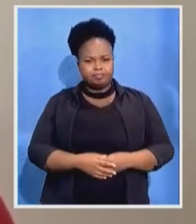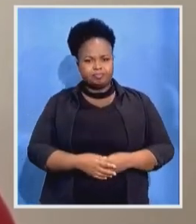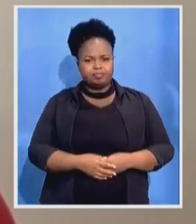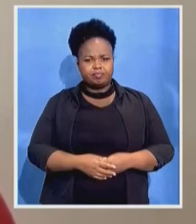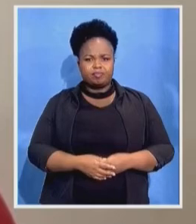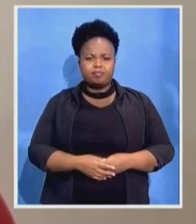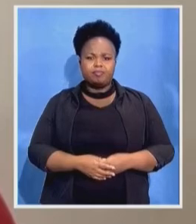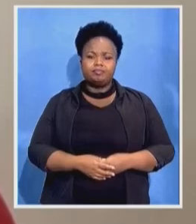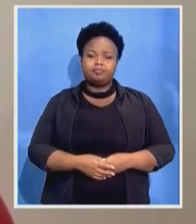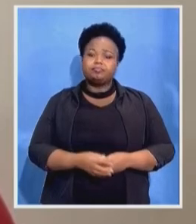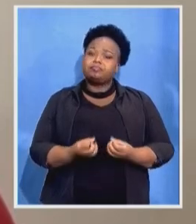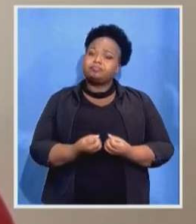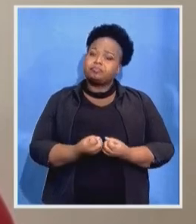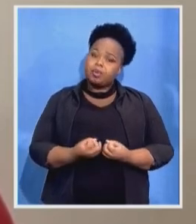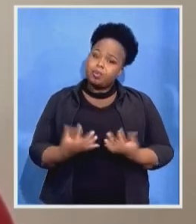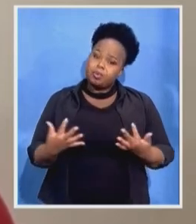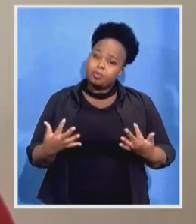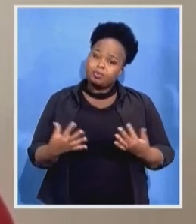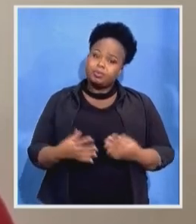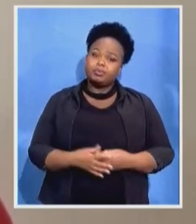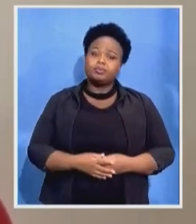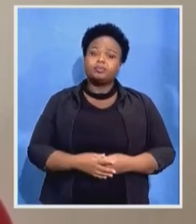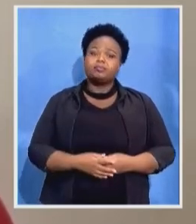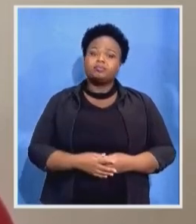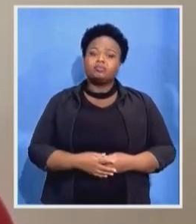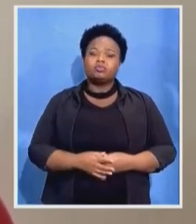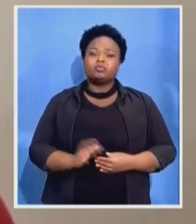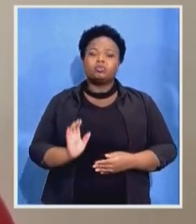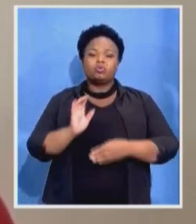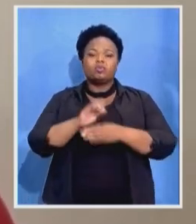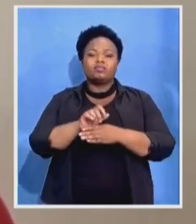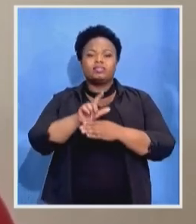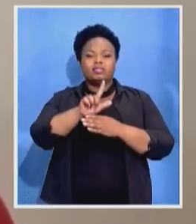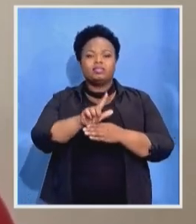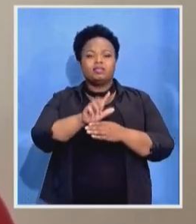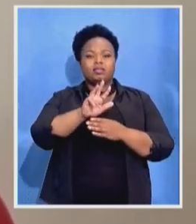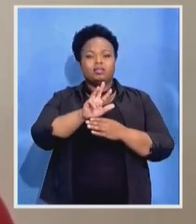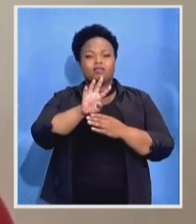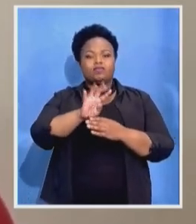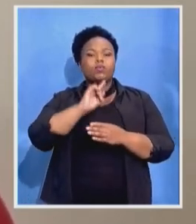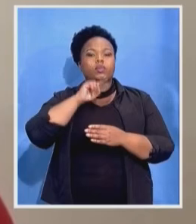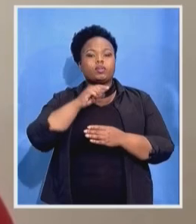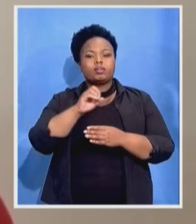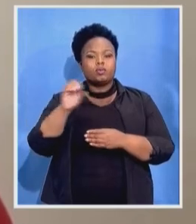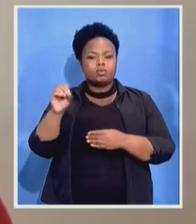over 784,000, recovered, while